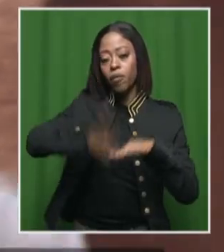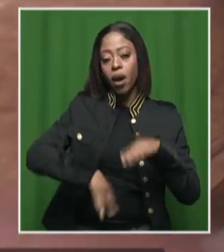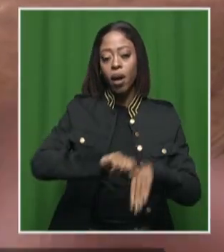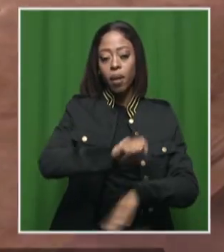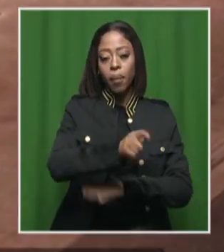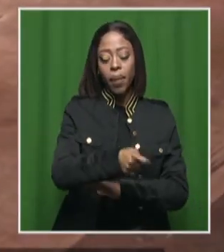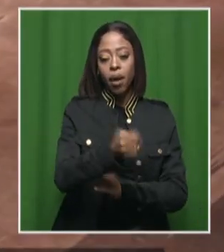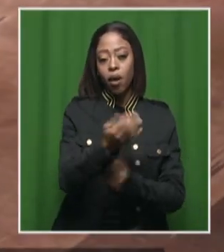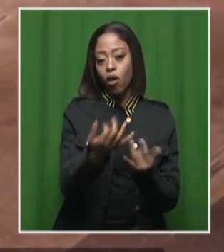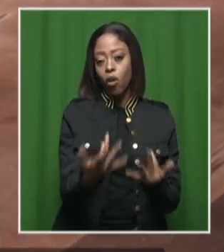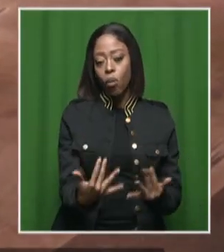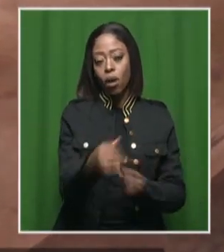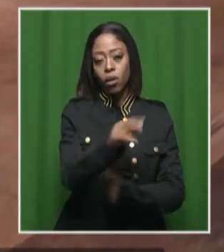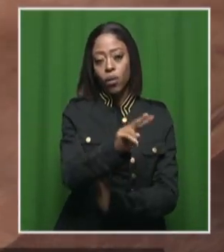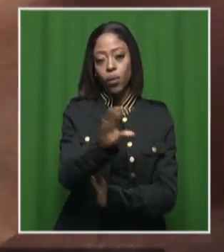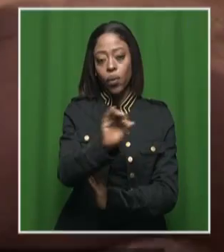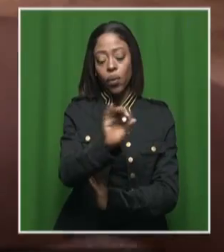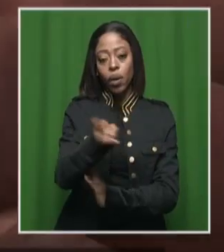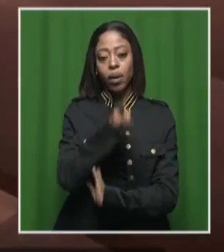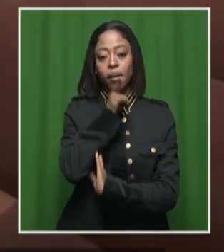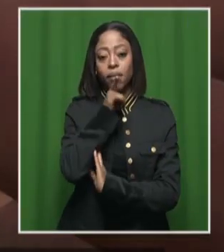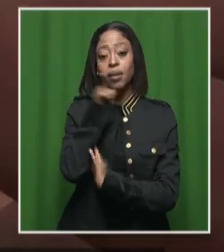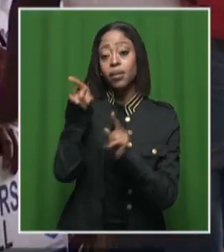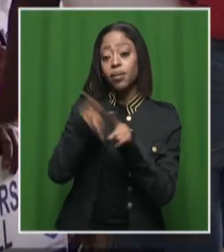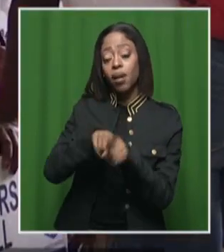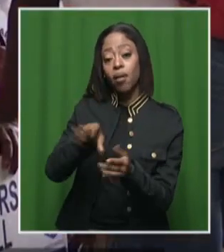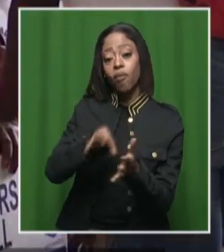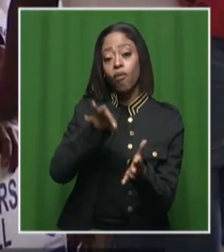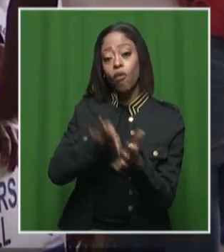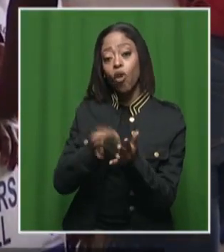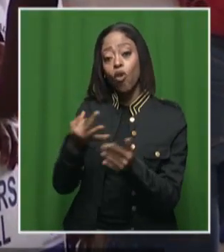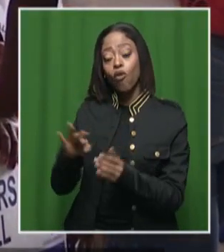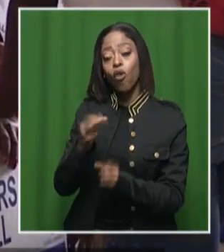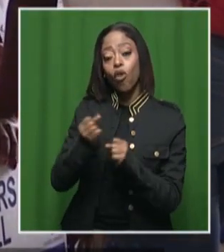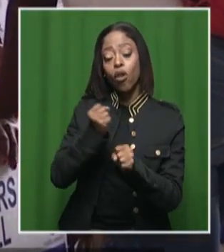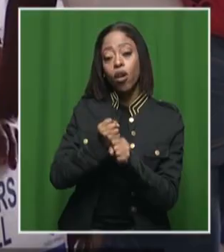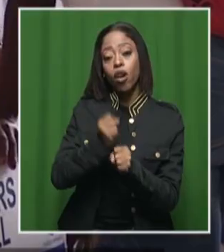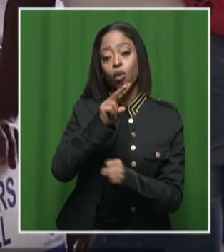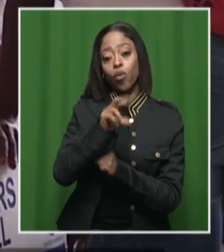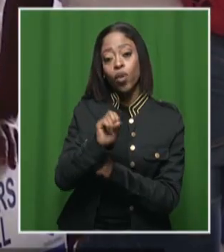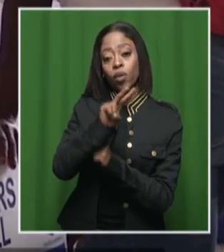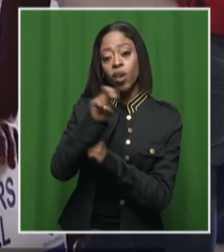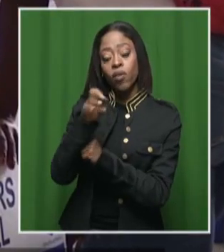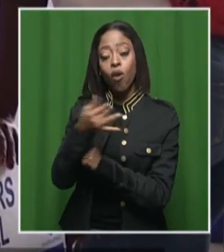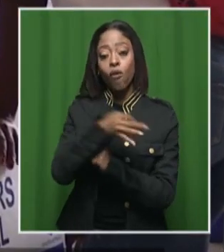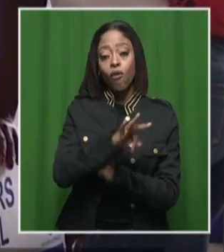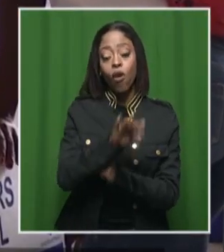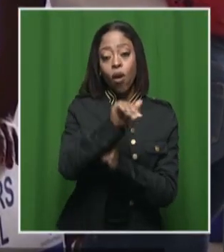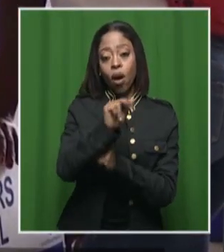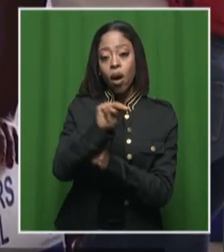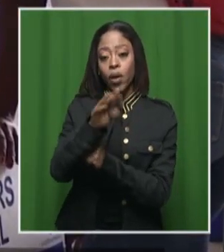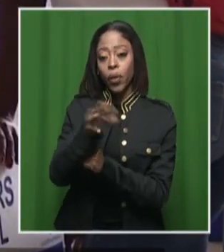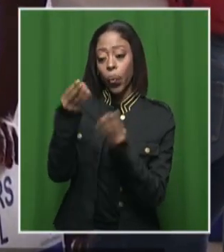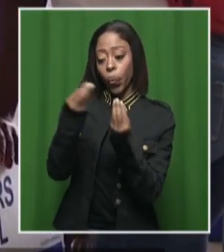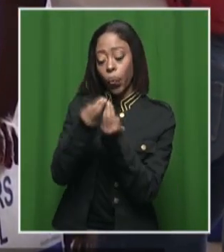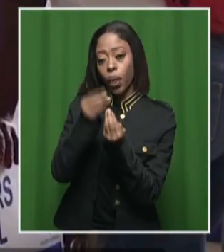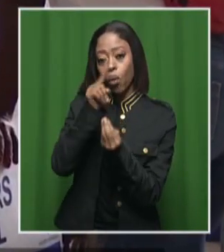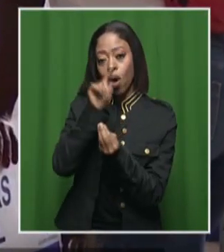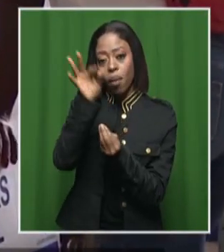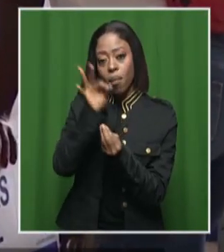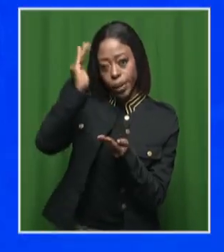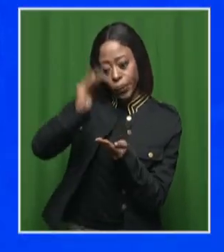rand and that the votes cast for the ANC in the 2024 elections be reduced by